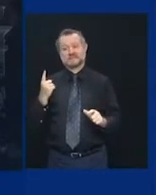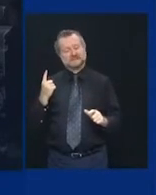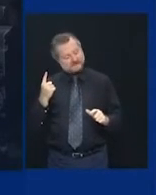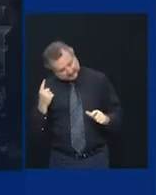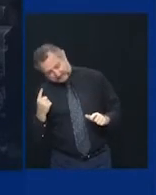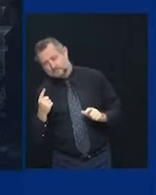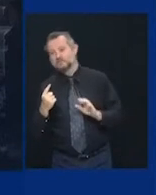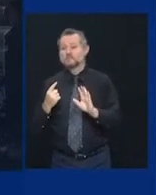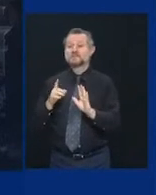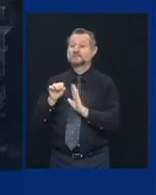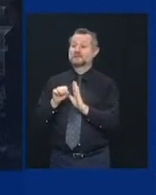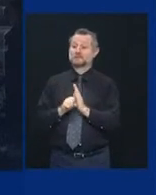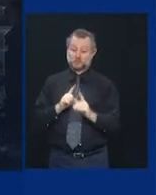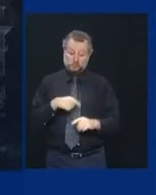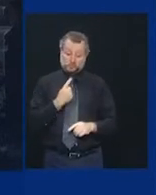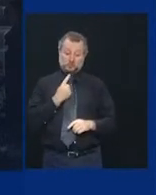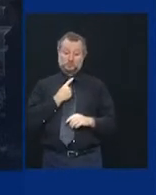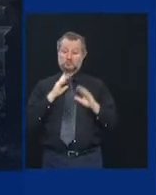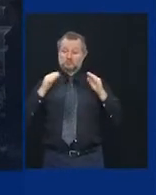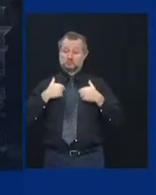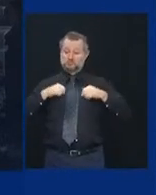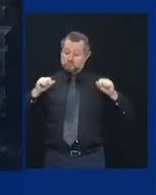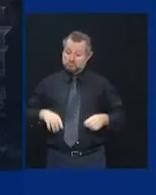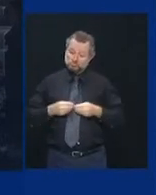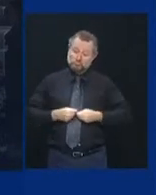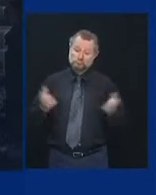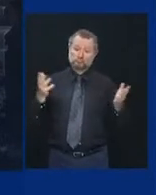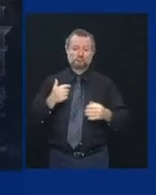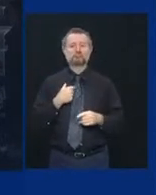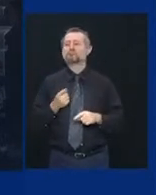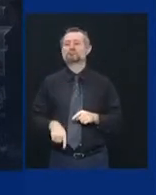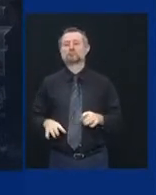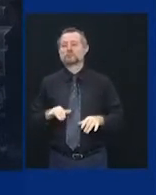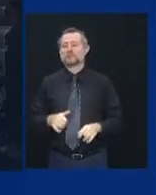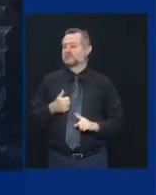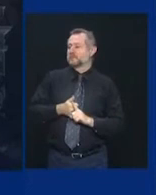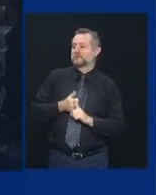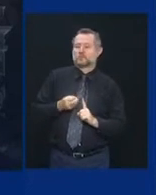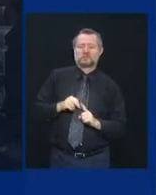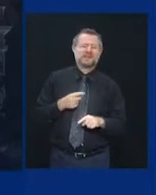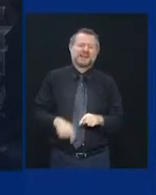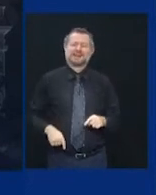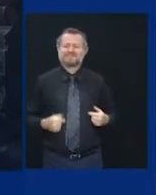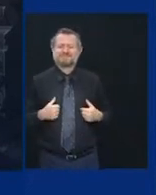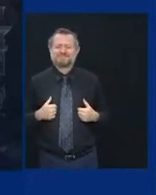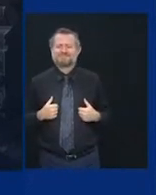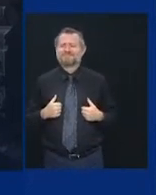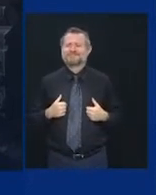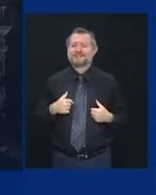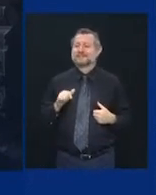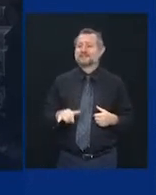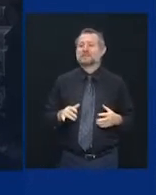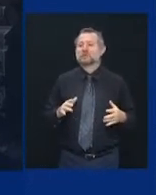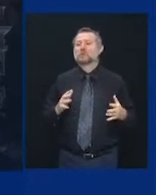States cannot do this on their own. Okay? Period. This is a